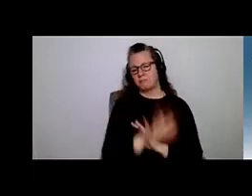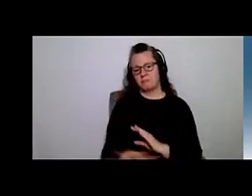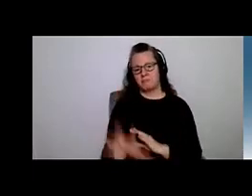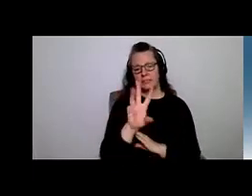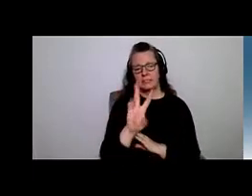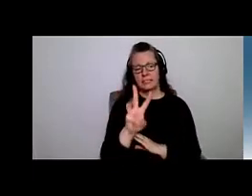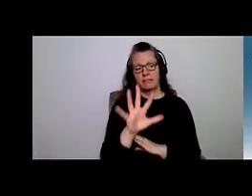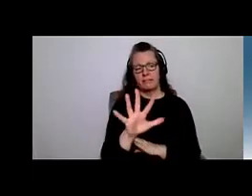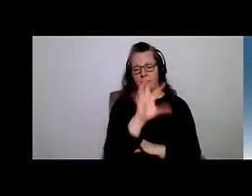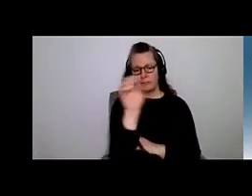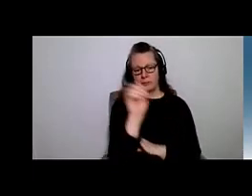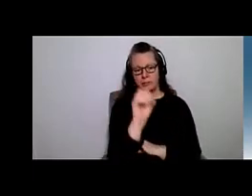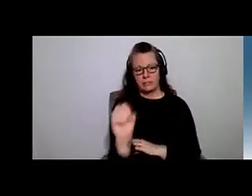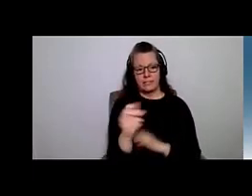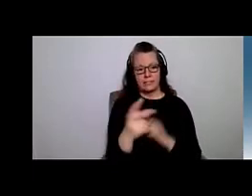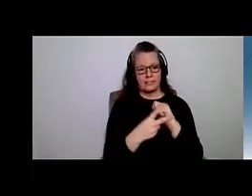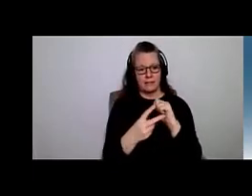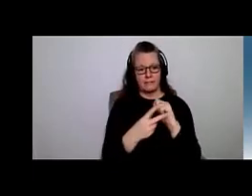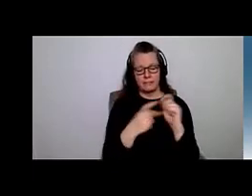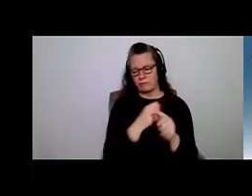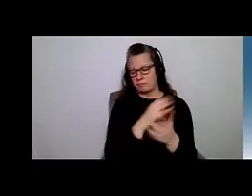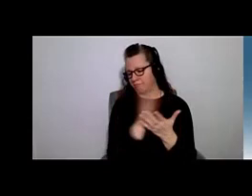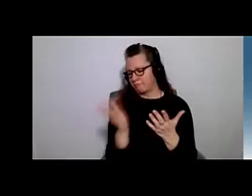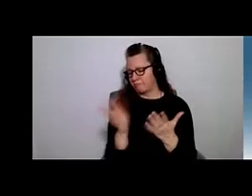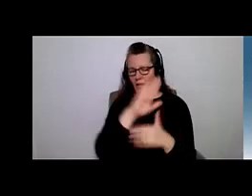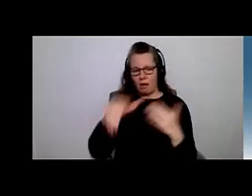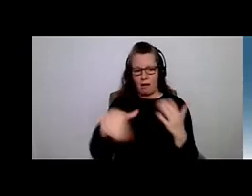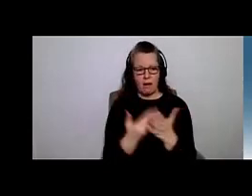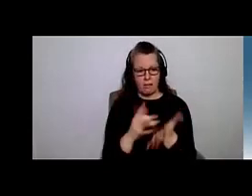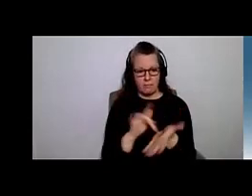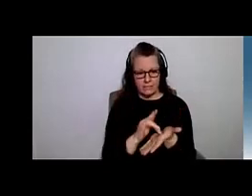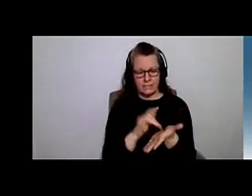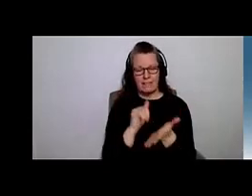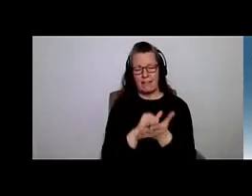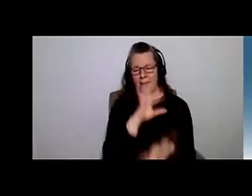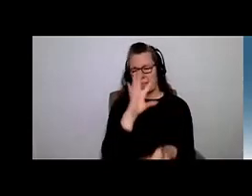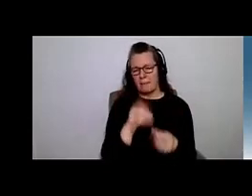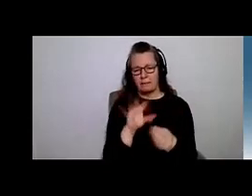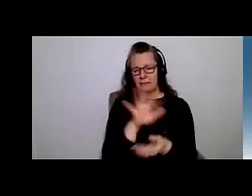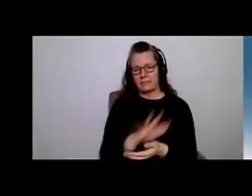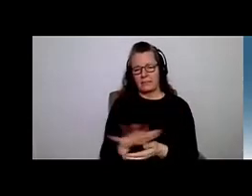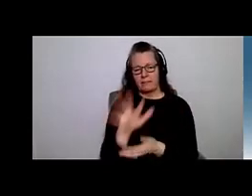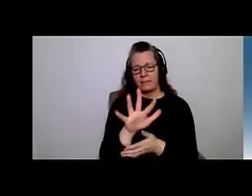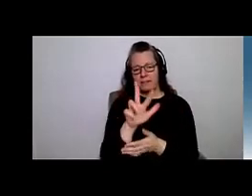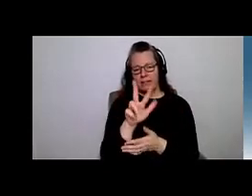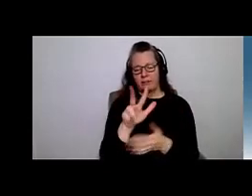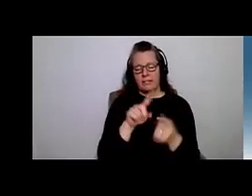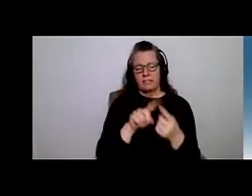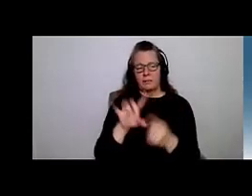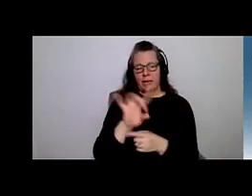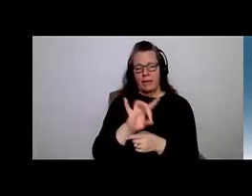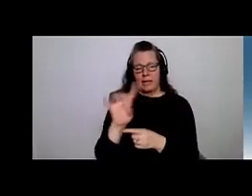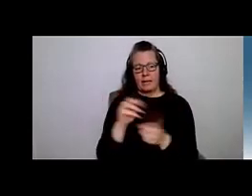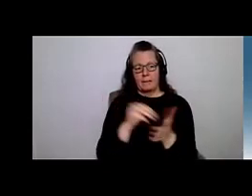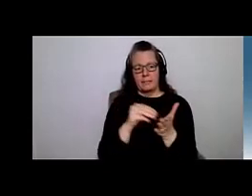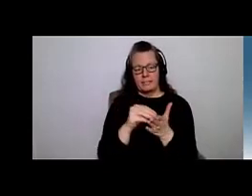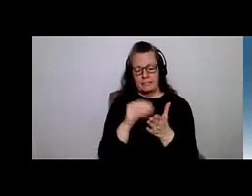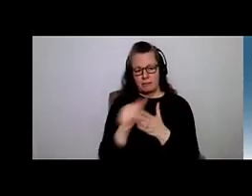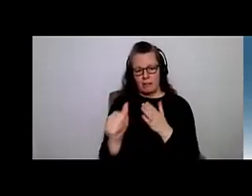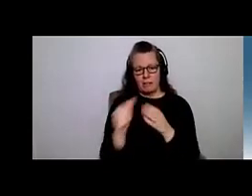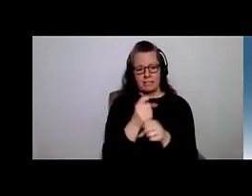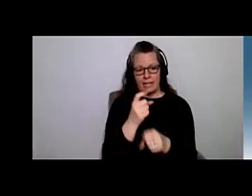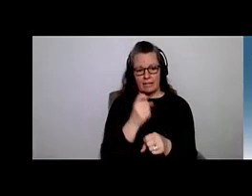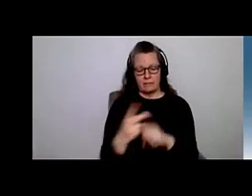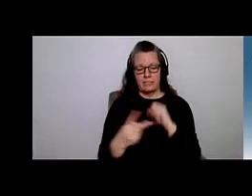savings across all of these drugs, which amounts to about $53 to $88 million in annual savings per